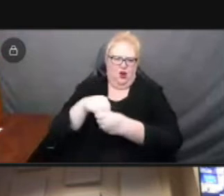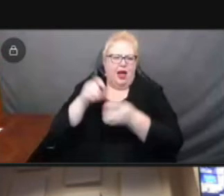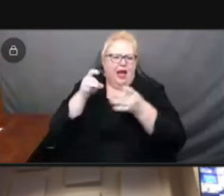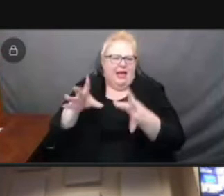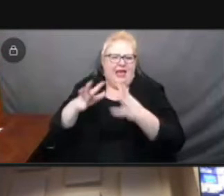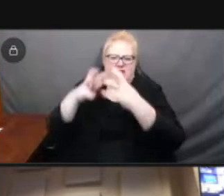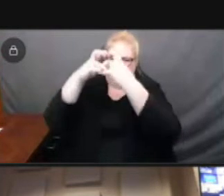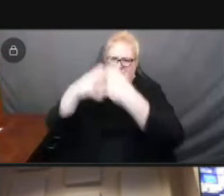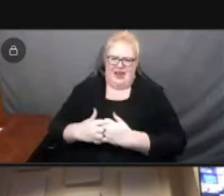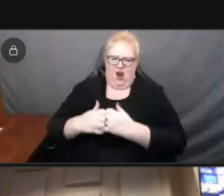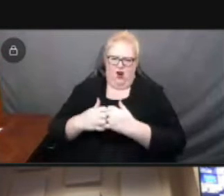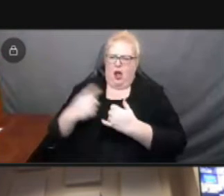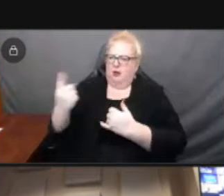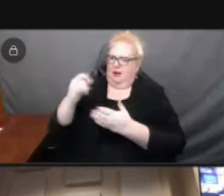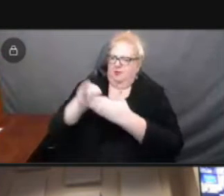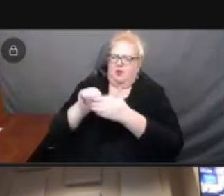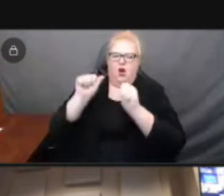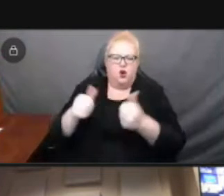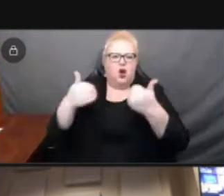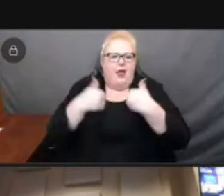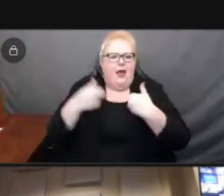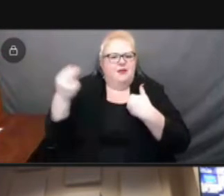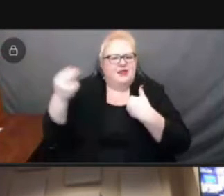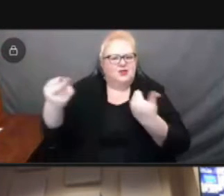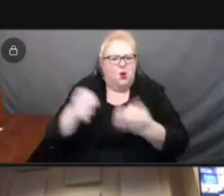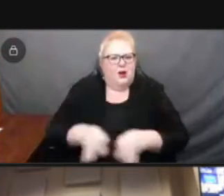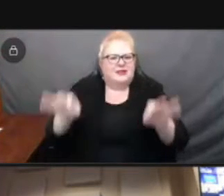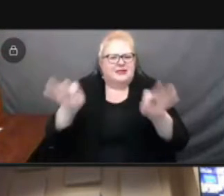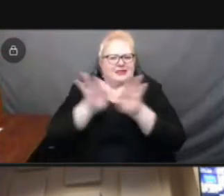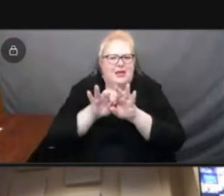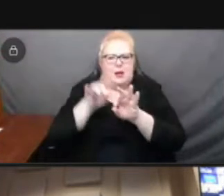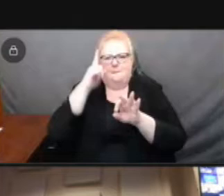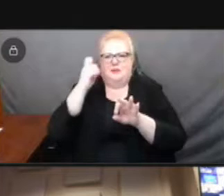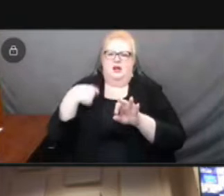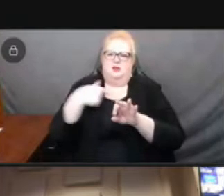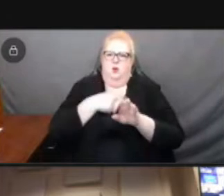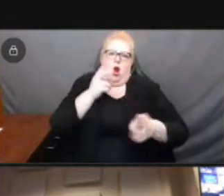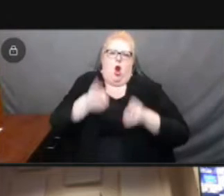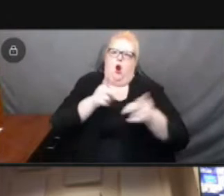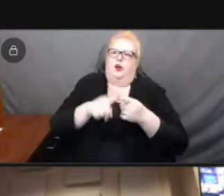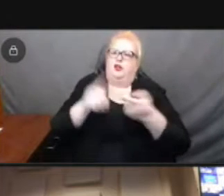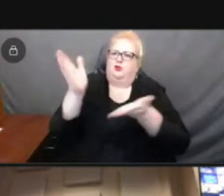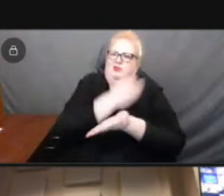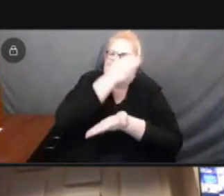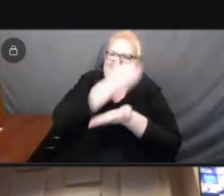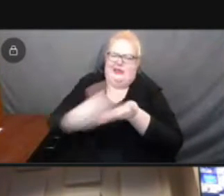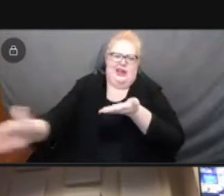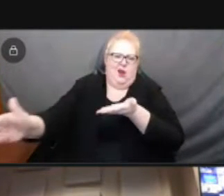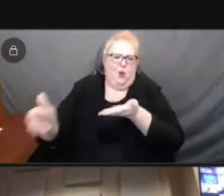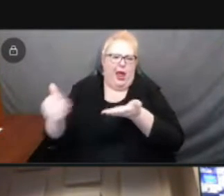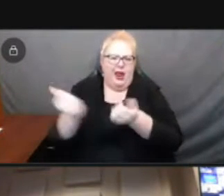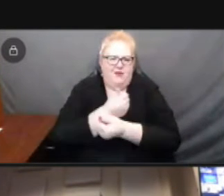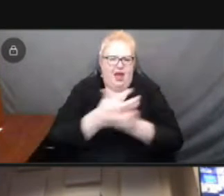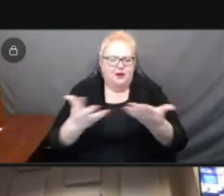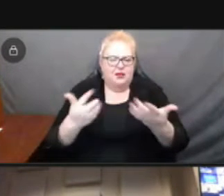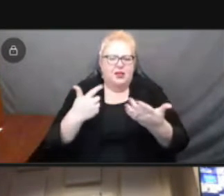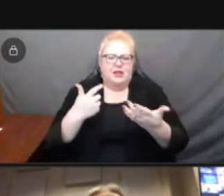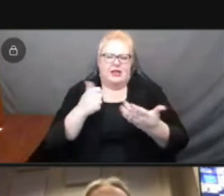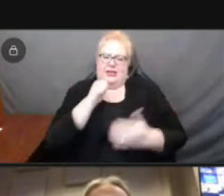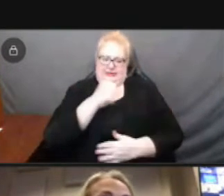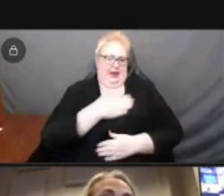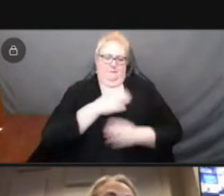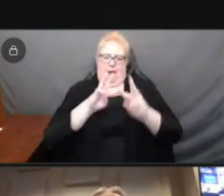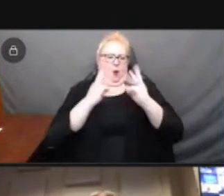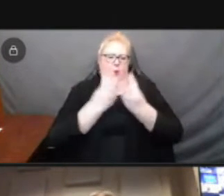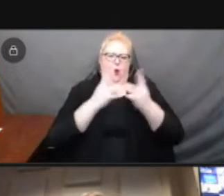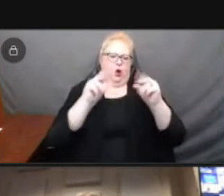could have some historical significance in a mad dash to just get rid of everything. I mean, this is not my ward, but this is